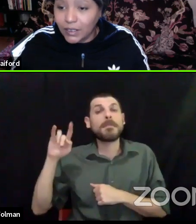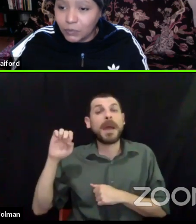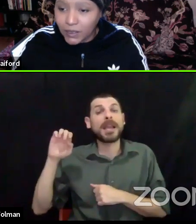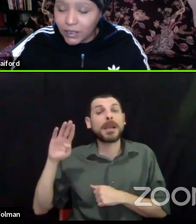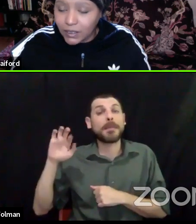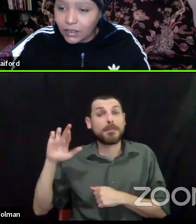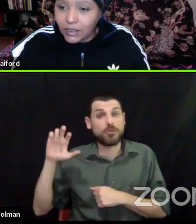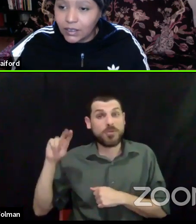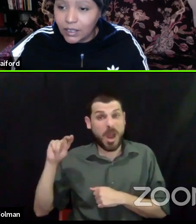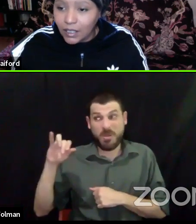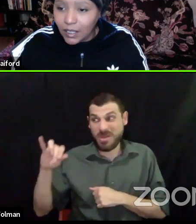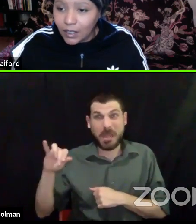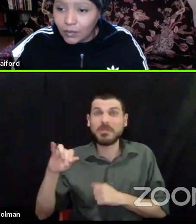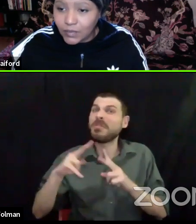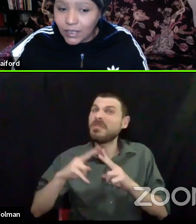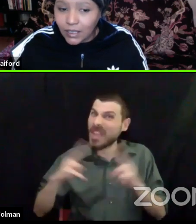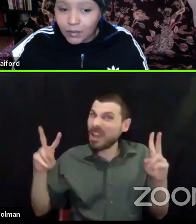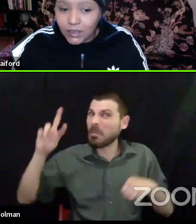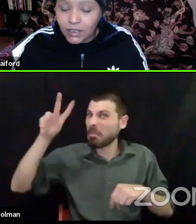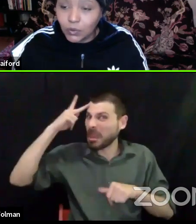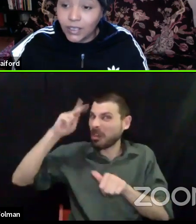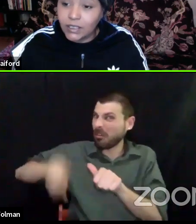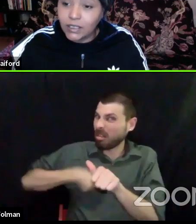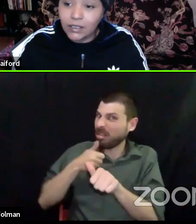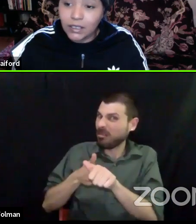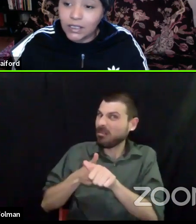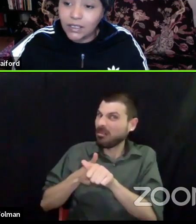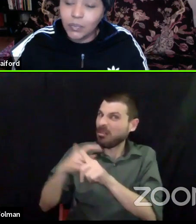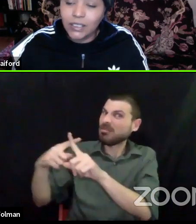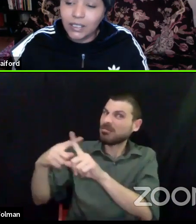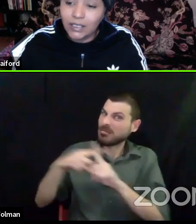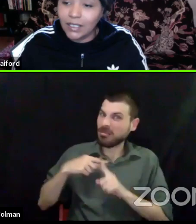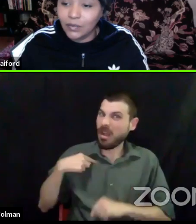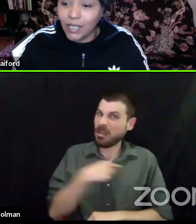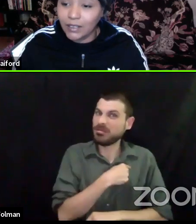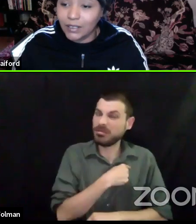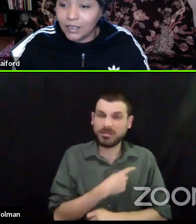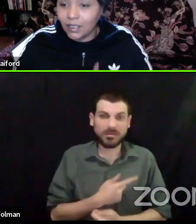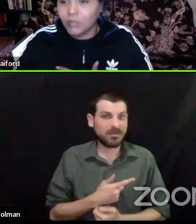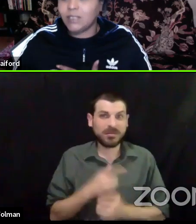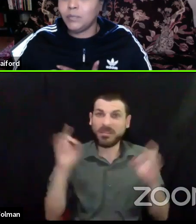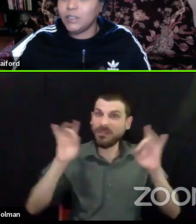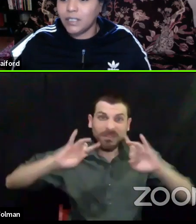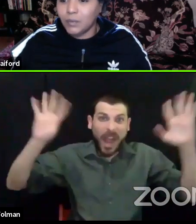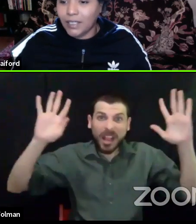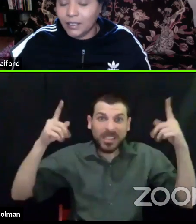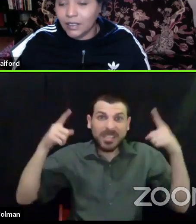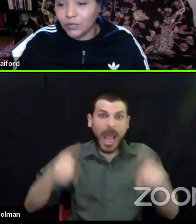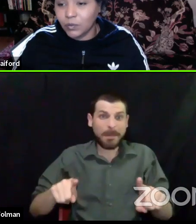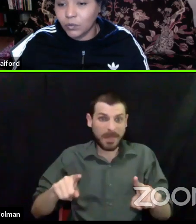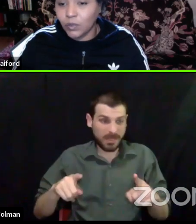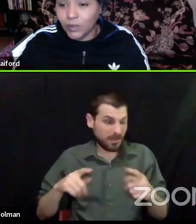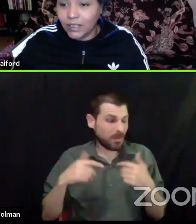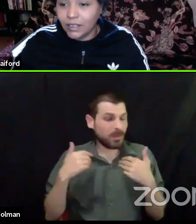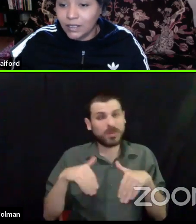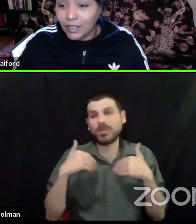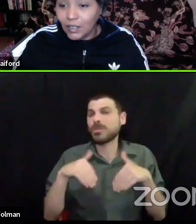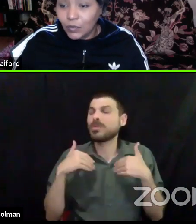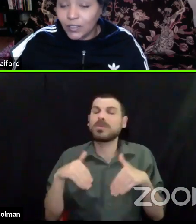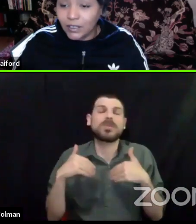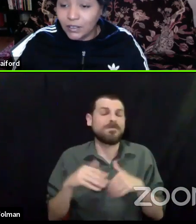very politically set up situation. There shouldn't have been any kind of violence coming to me or anybody else from what we